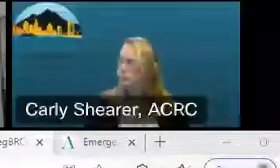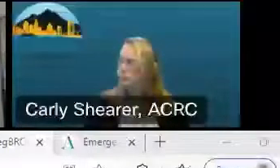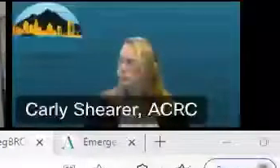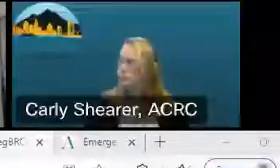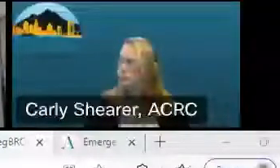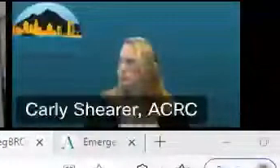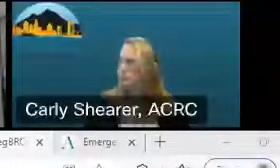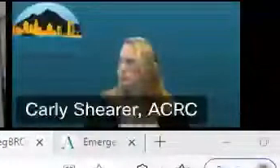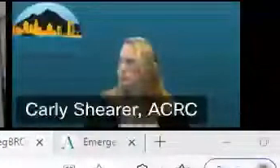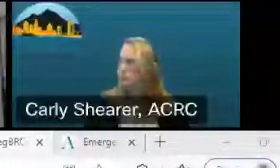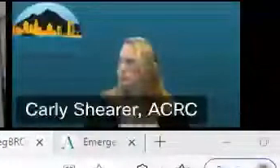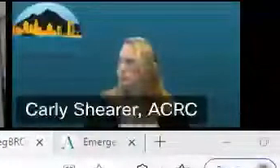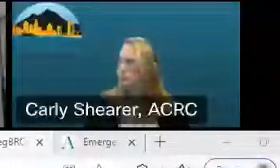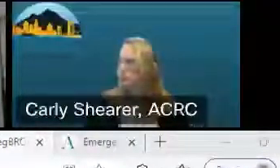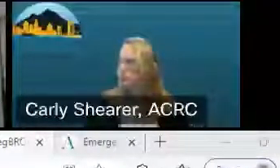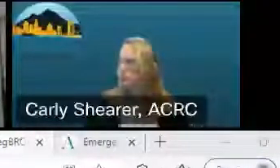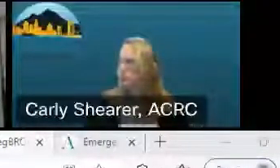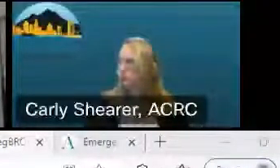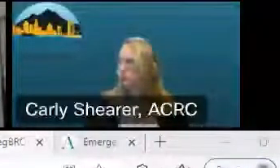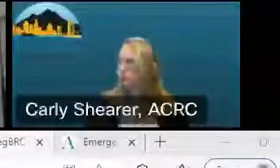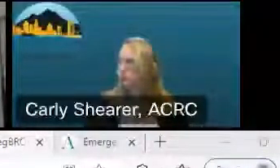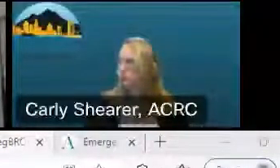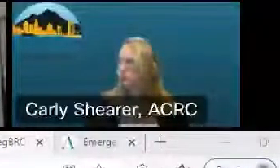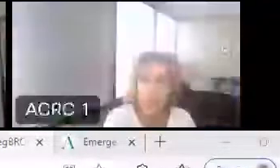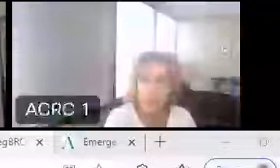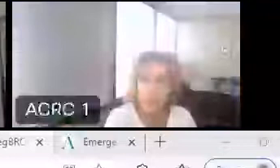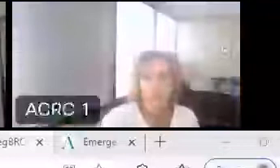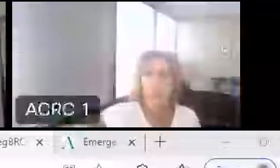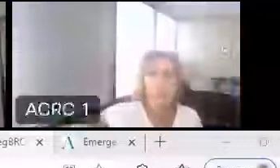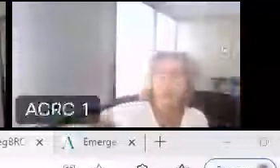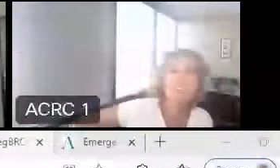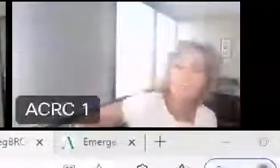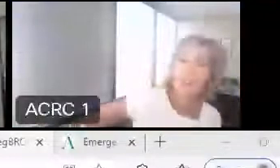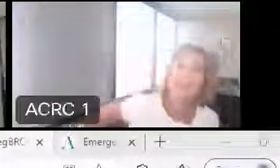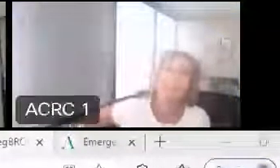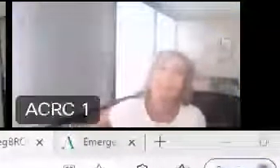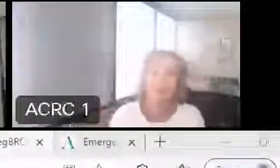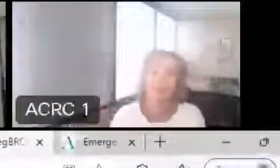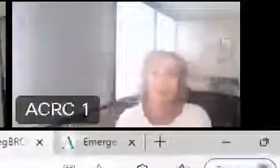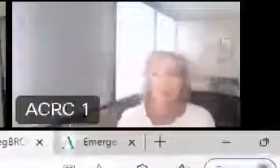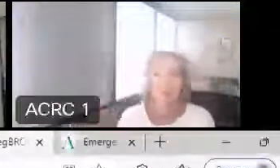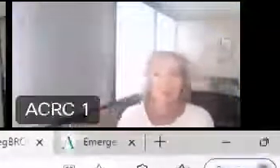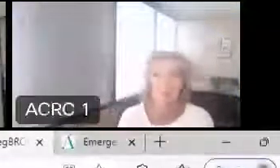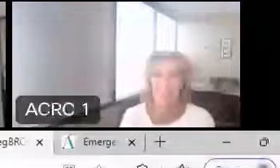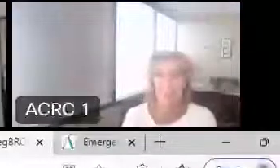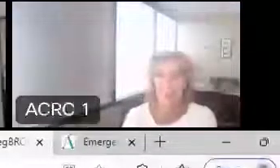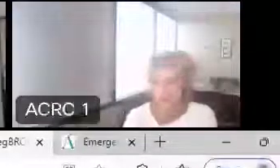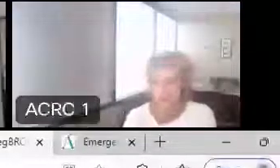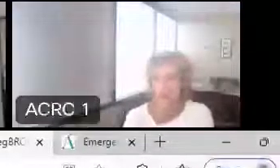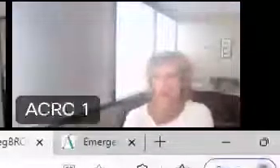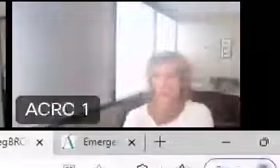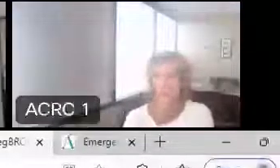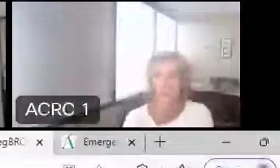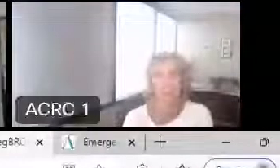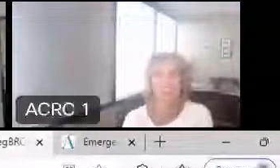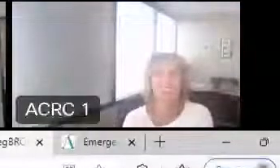doing the or is it all the ADs? It's all three of us plus Michelle. Okay, there you go. So it's the We all 80s get and to go. Michelle.